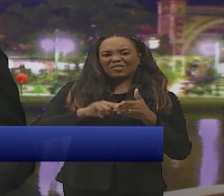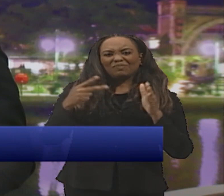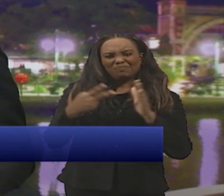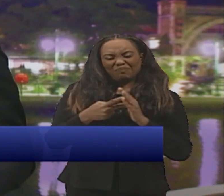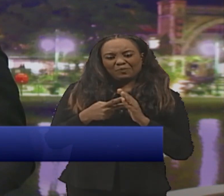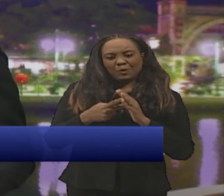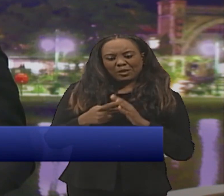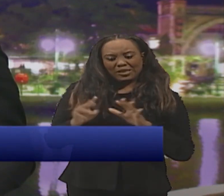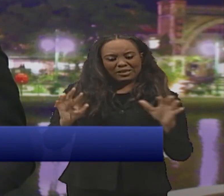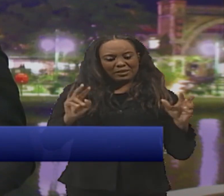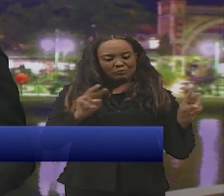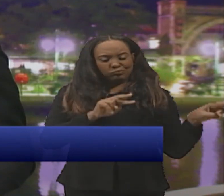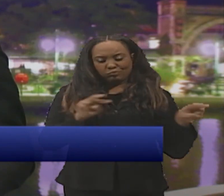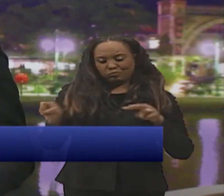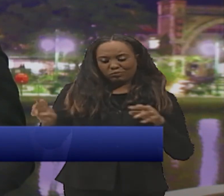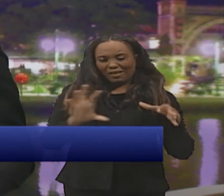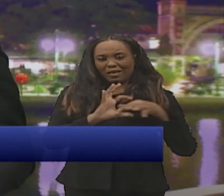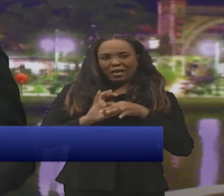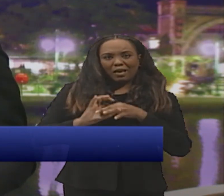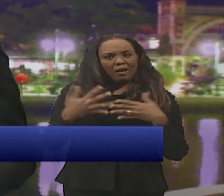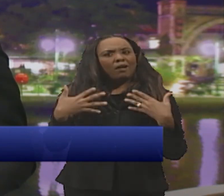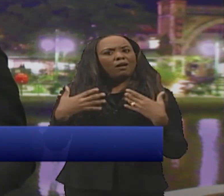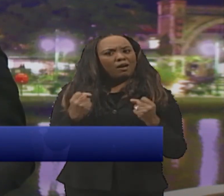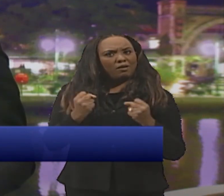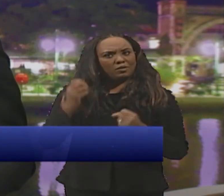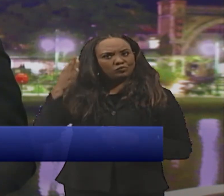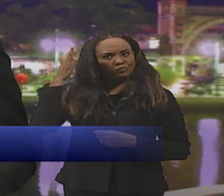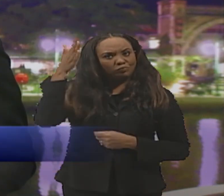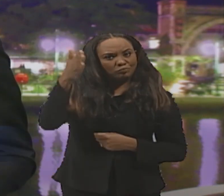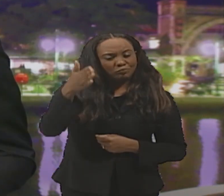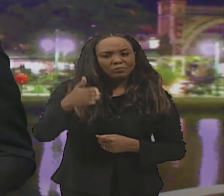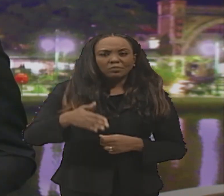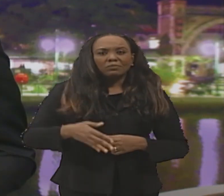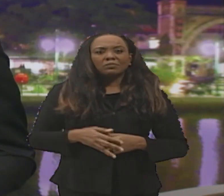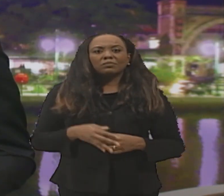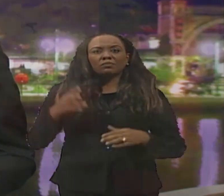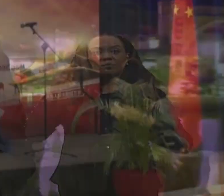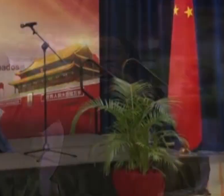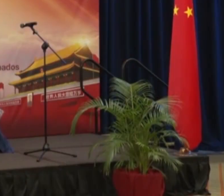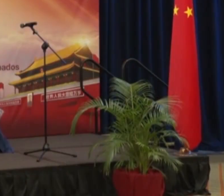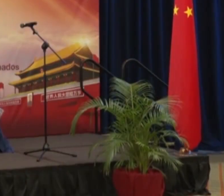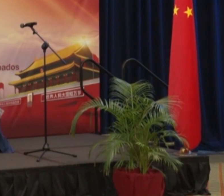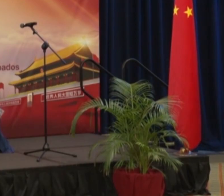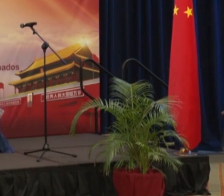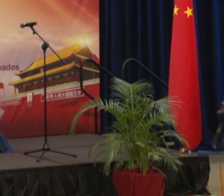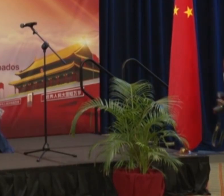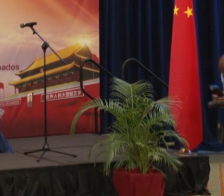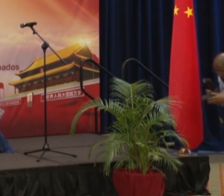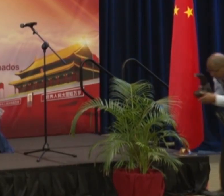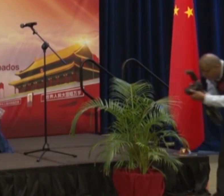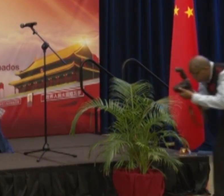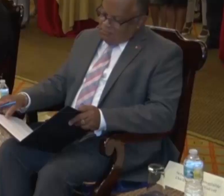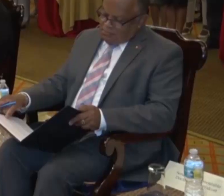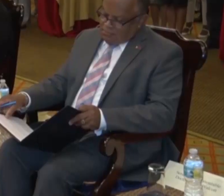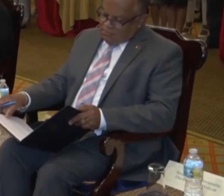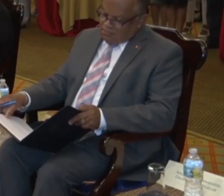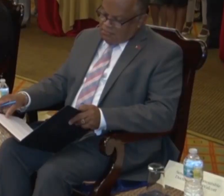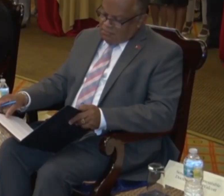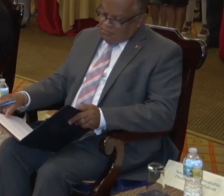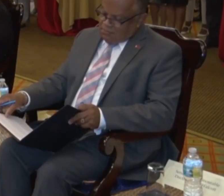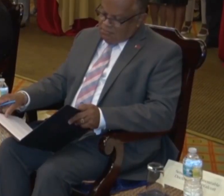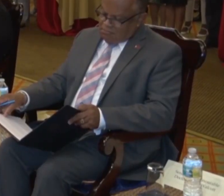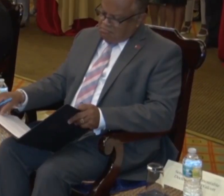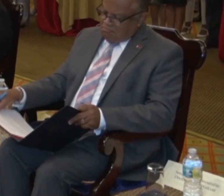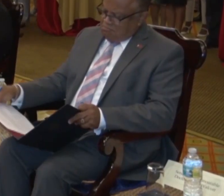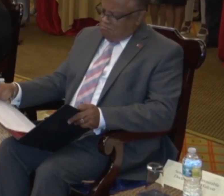means to lead with courage and foresight. She made this point as the Chinese embassy celebrated the 69th anniversary of